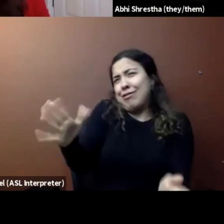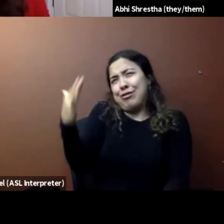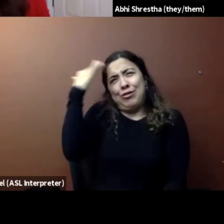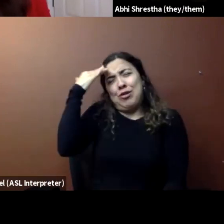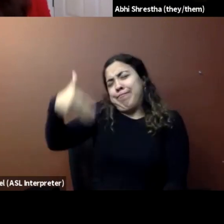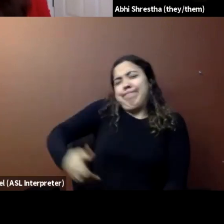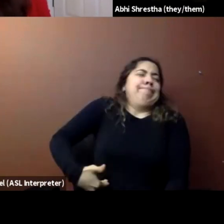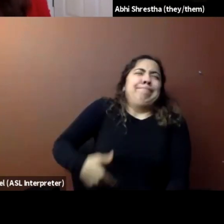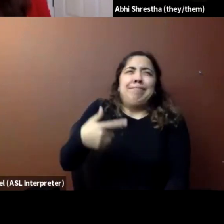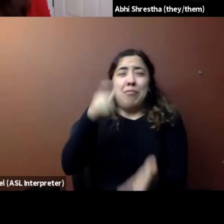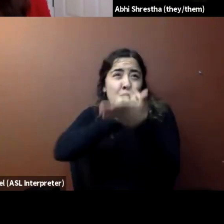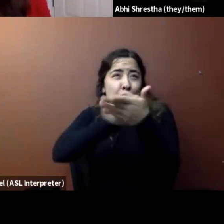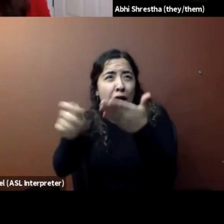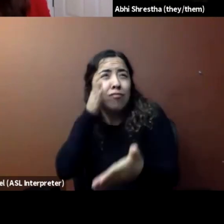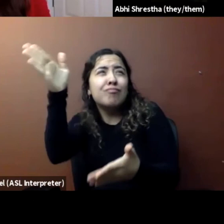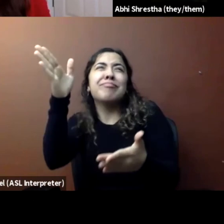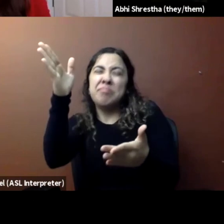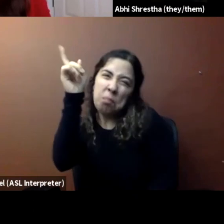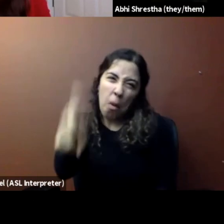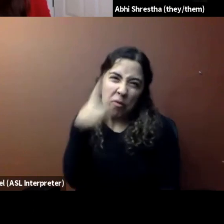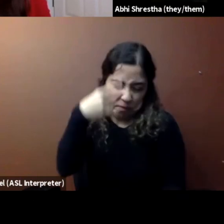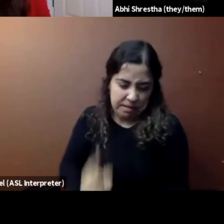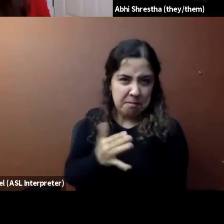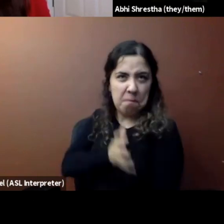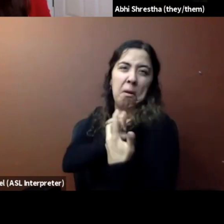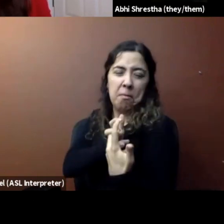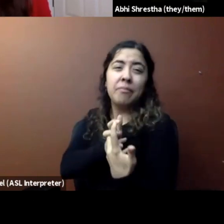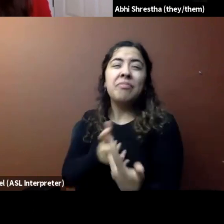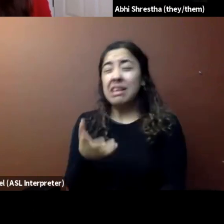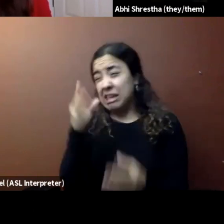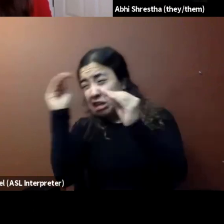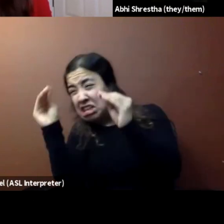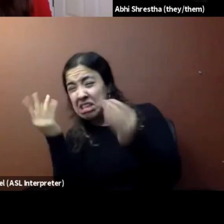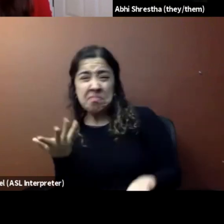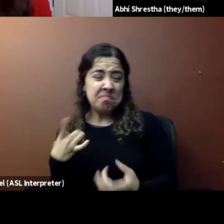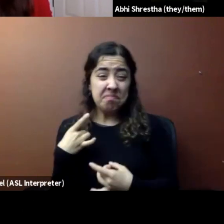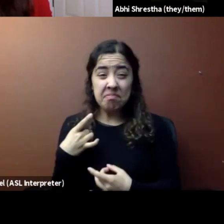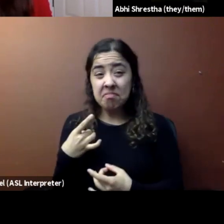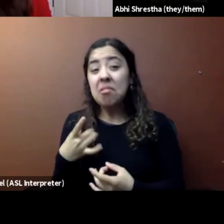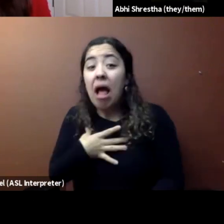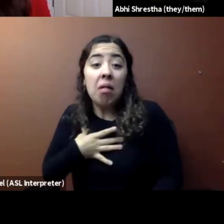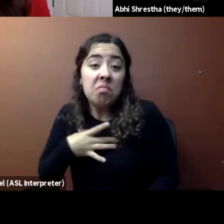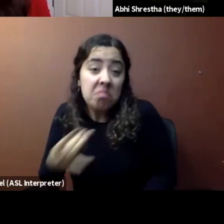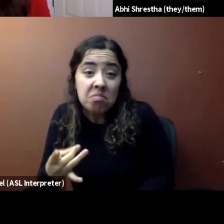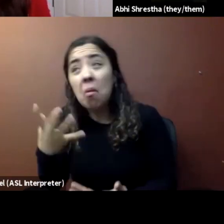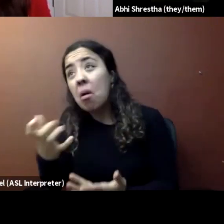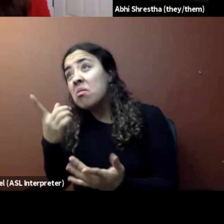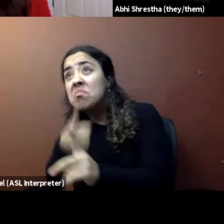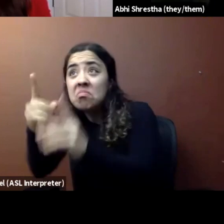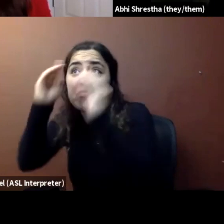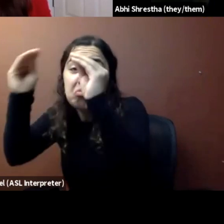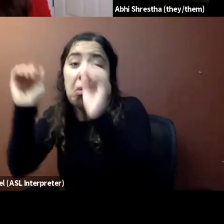it. And I did like teaching as well, and I wanted to pursue that at some point. And